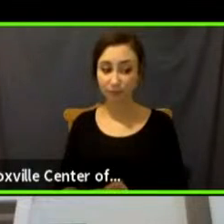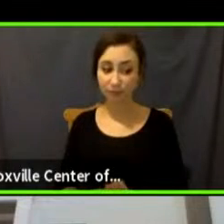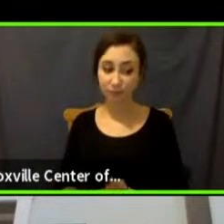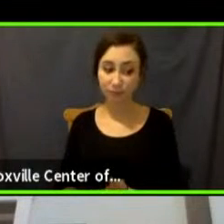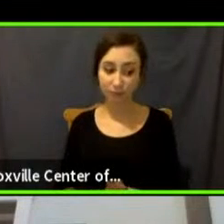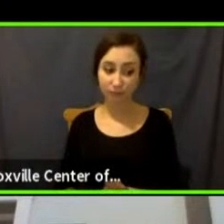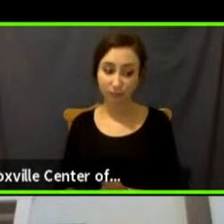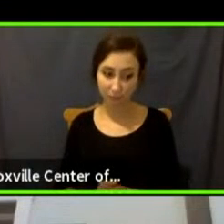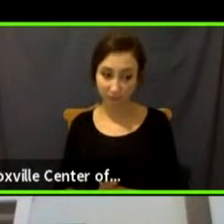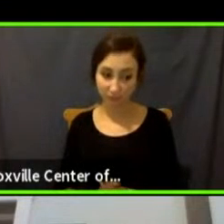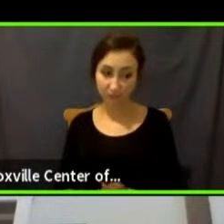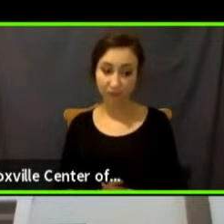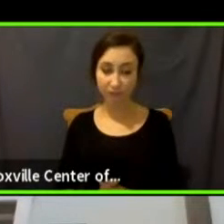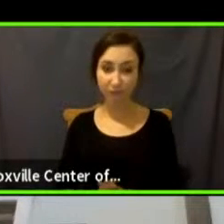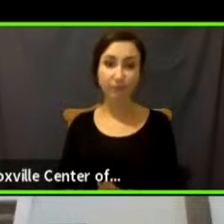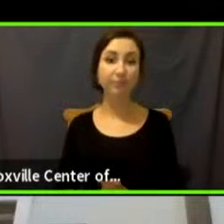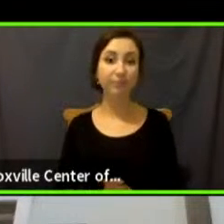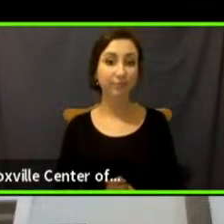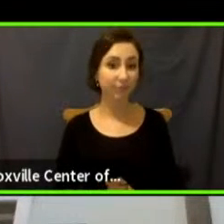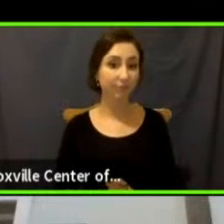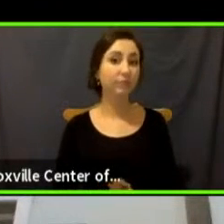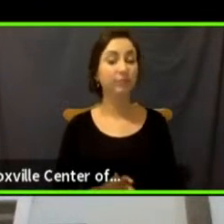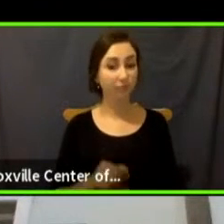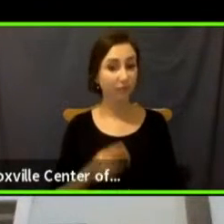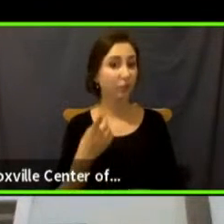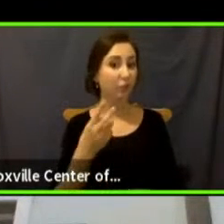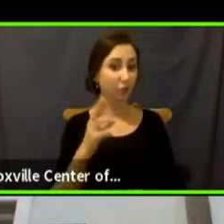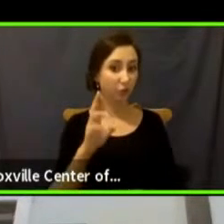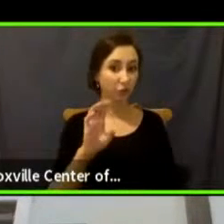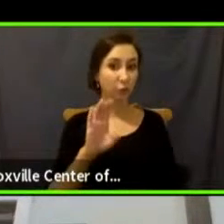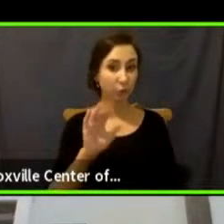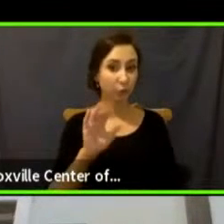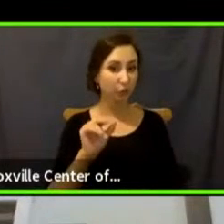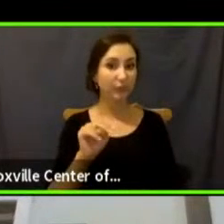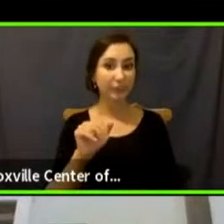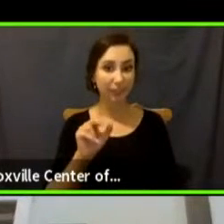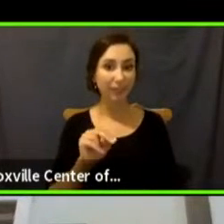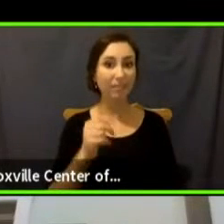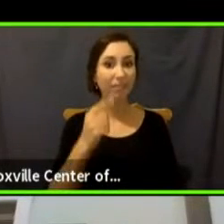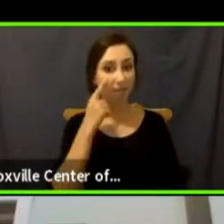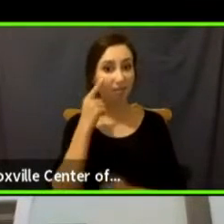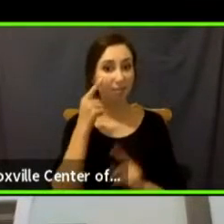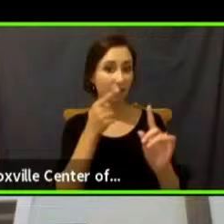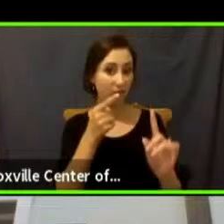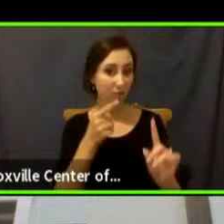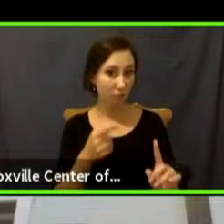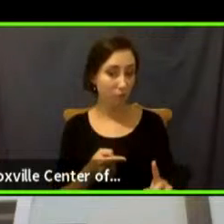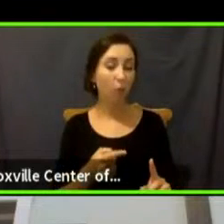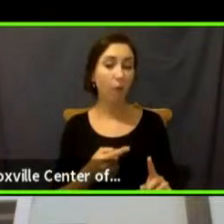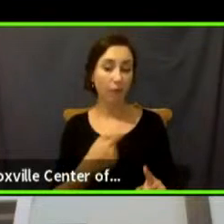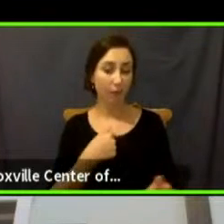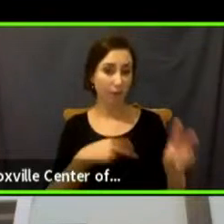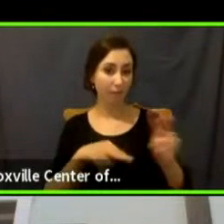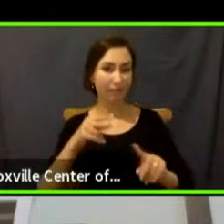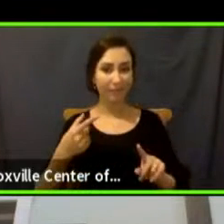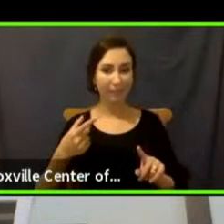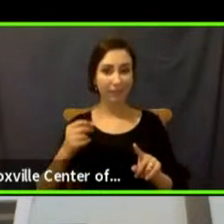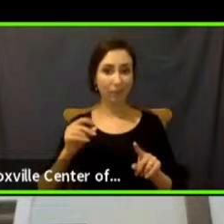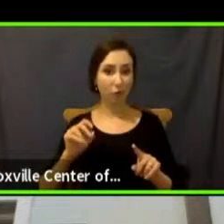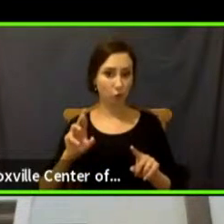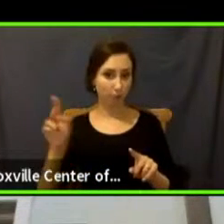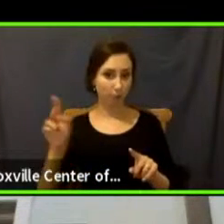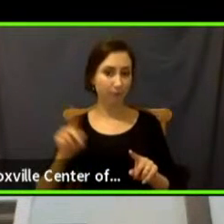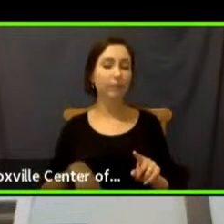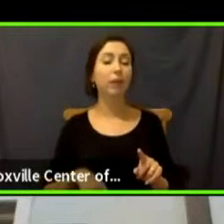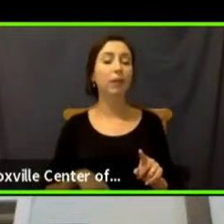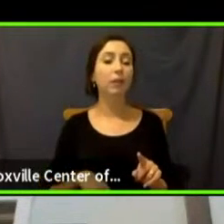So, Dr. Buchanan, I think the points in this that I've looked at are very well made. And, one